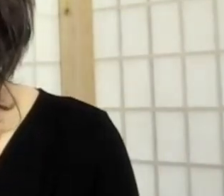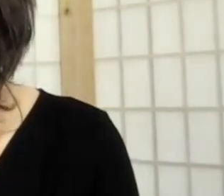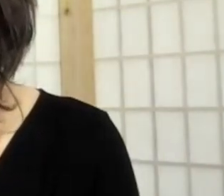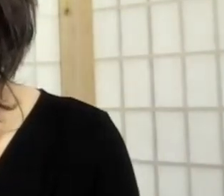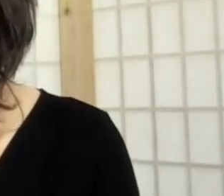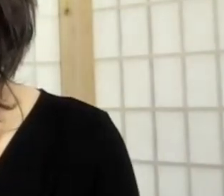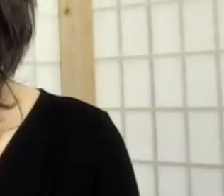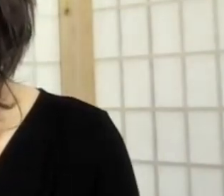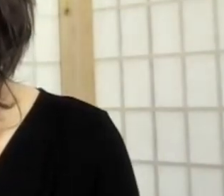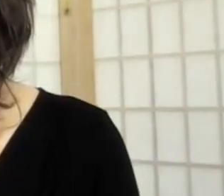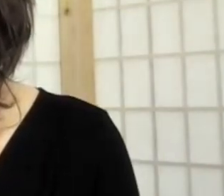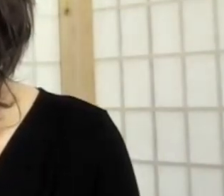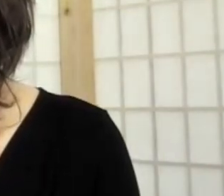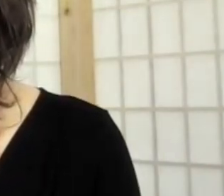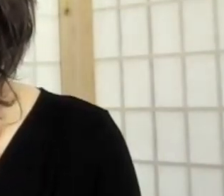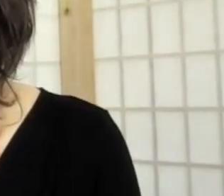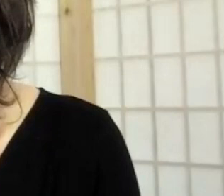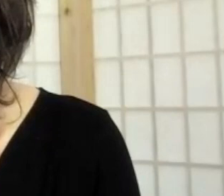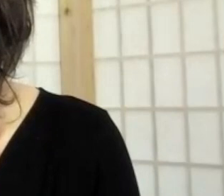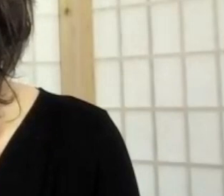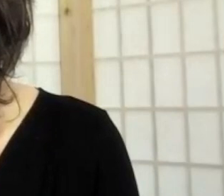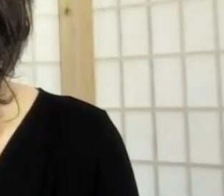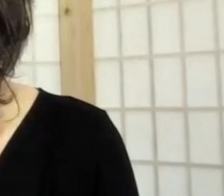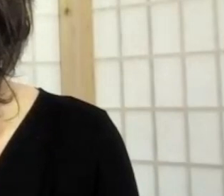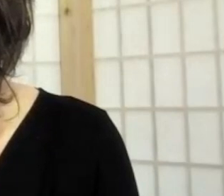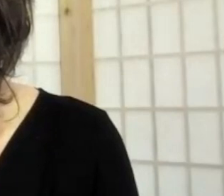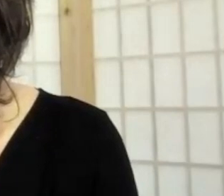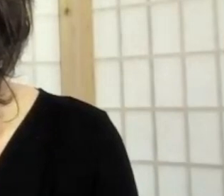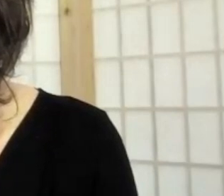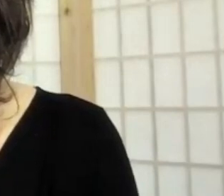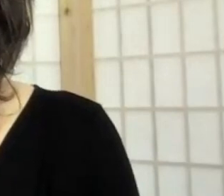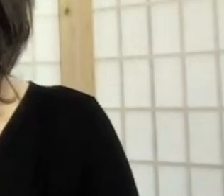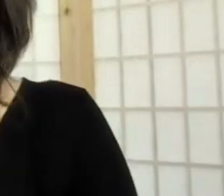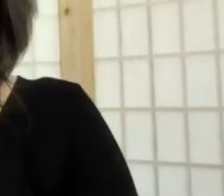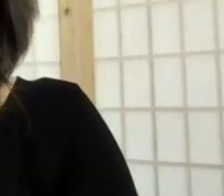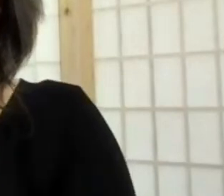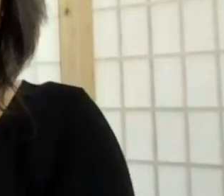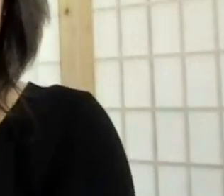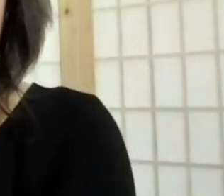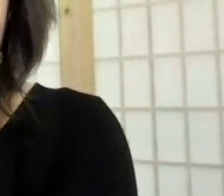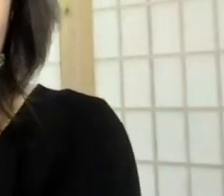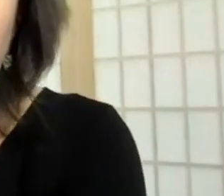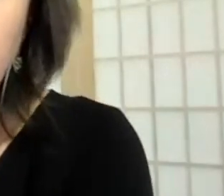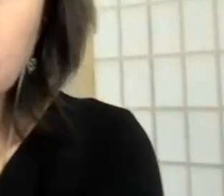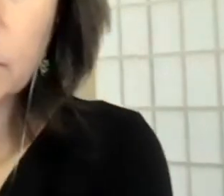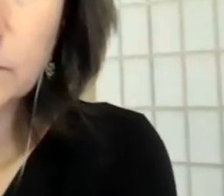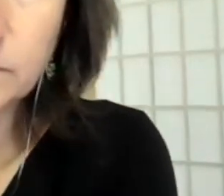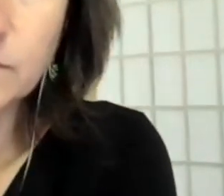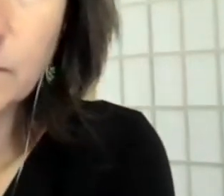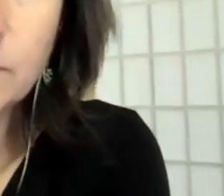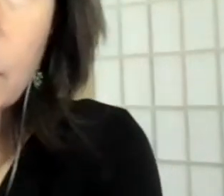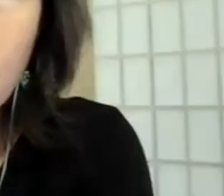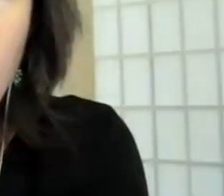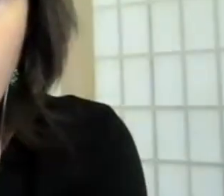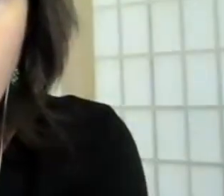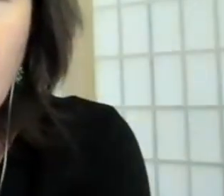there is just a nuance of that at the end where you want to almost not give them the option to feel shame or guilt about